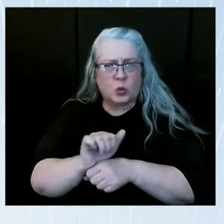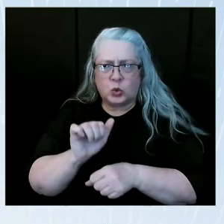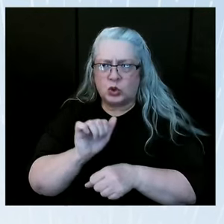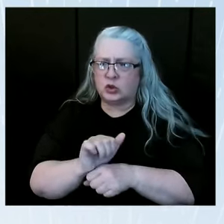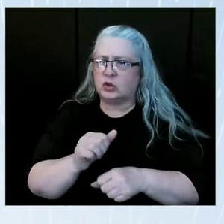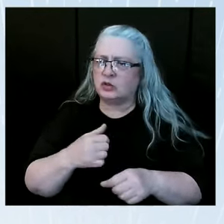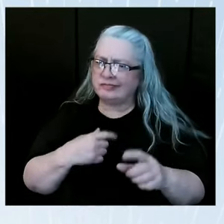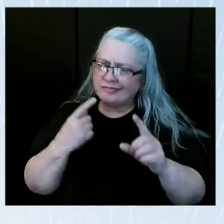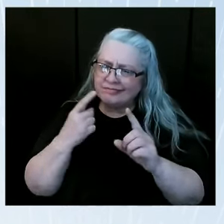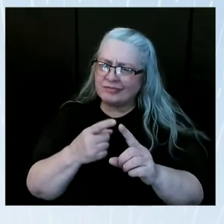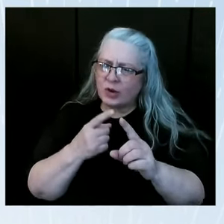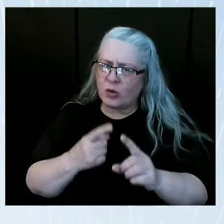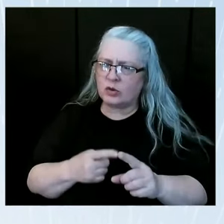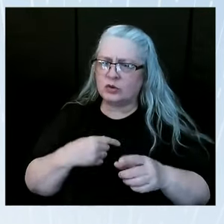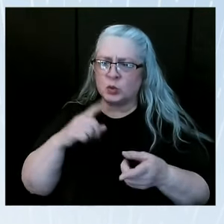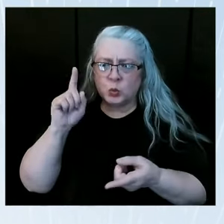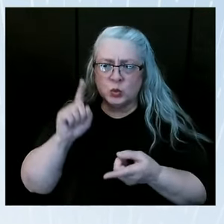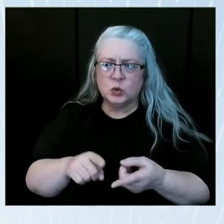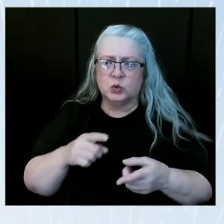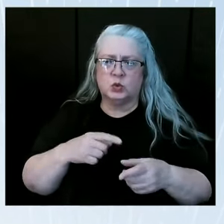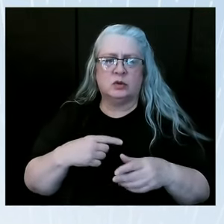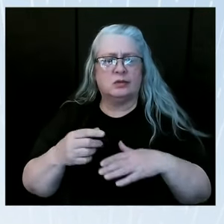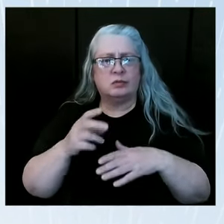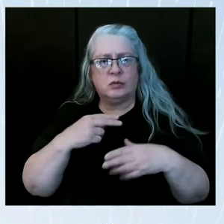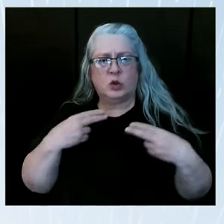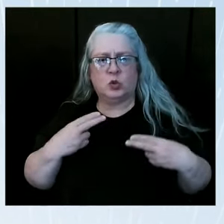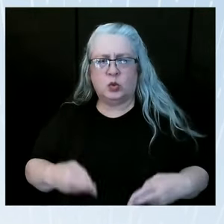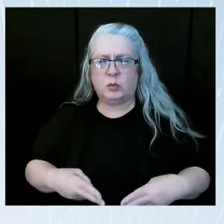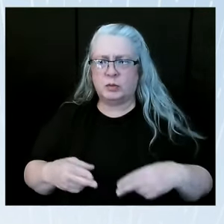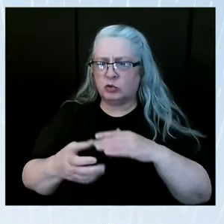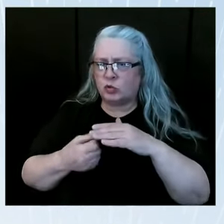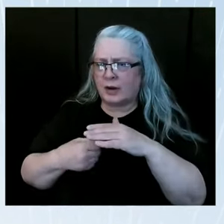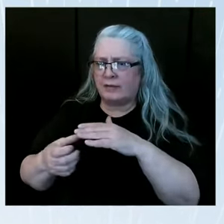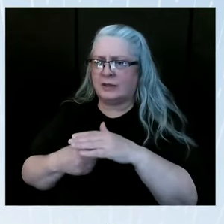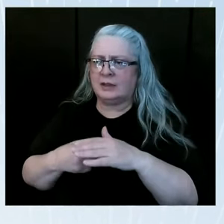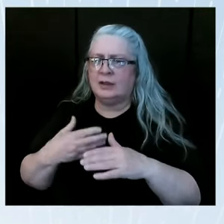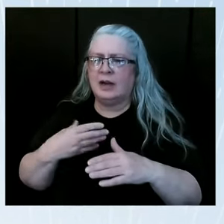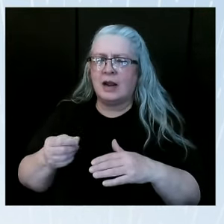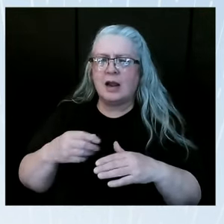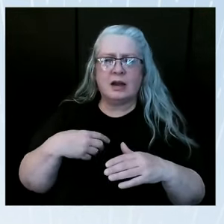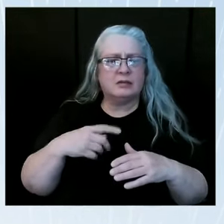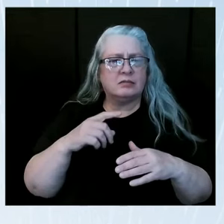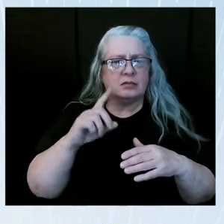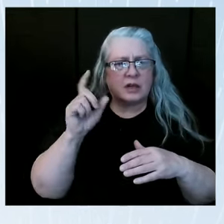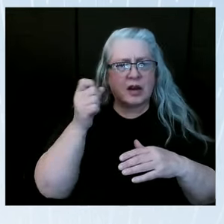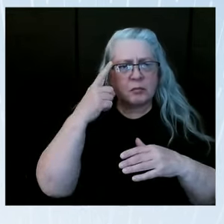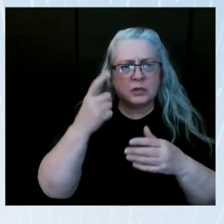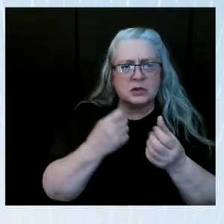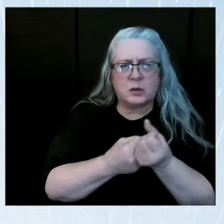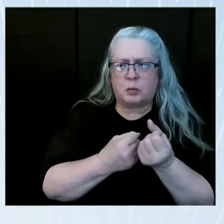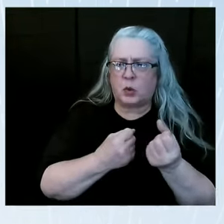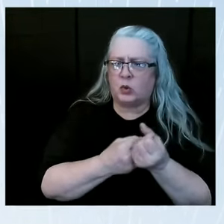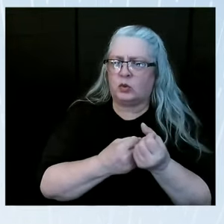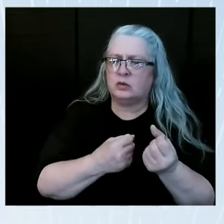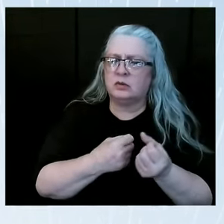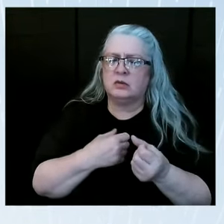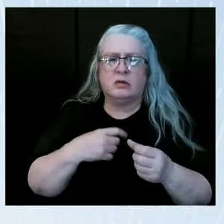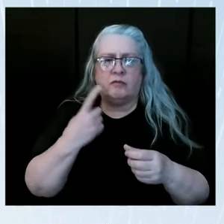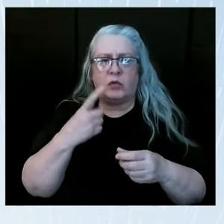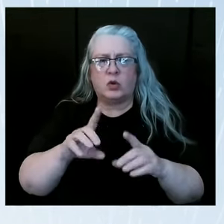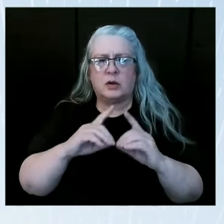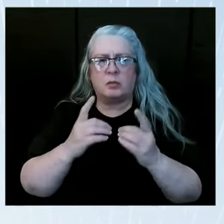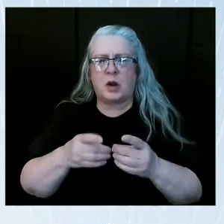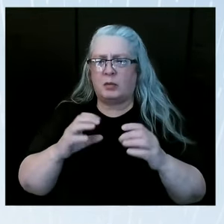Department of Education's commitment to supporting the National Action Plan and everything that we can do to combat human trafficking by doing our part to